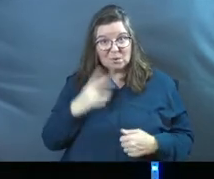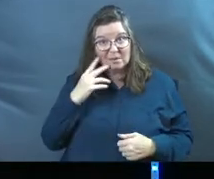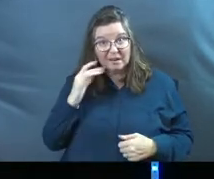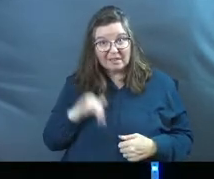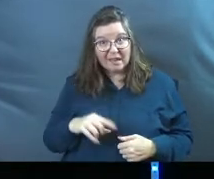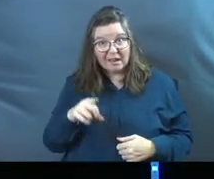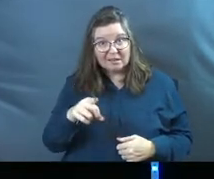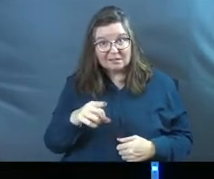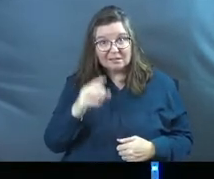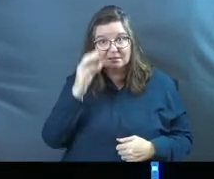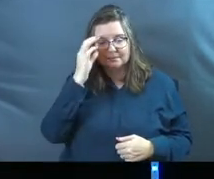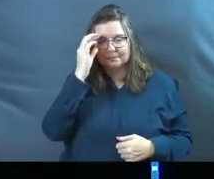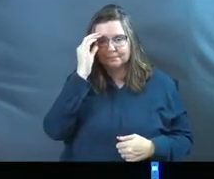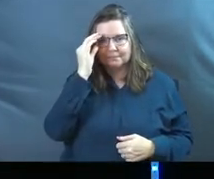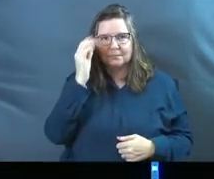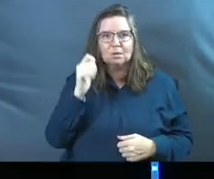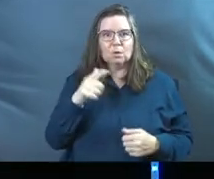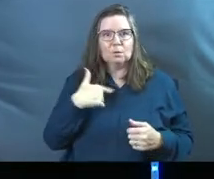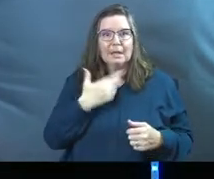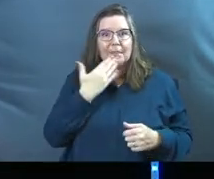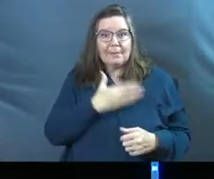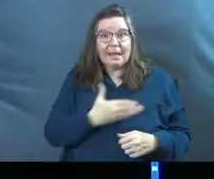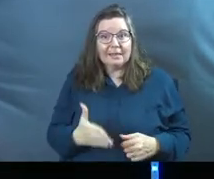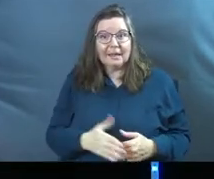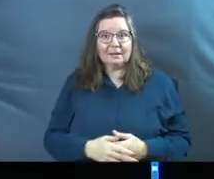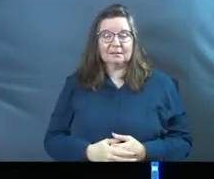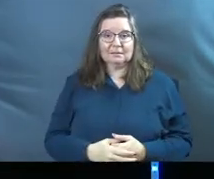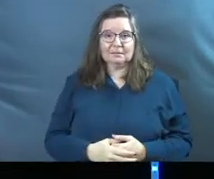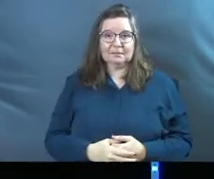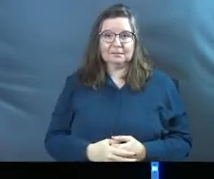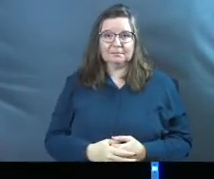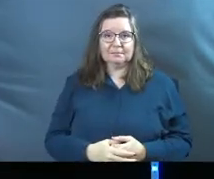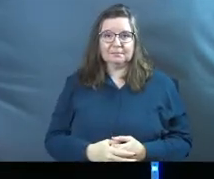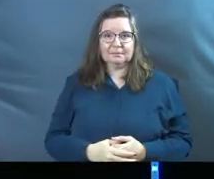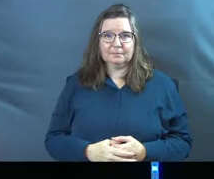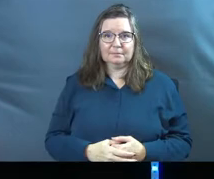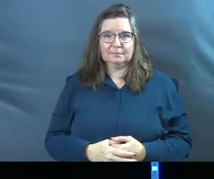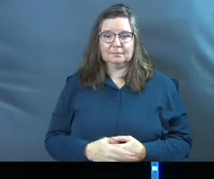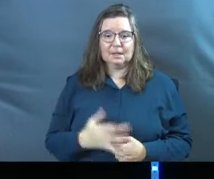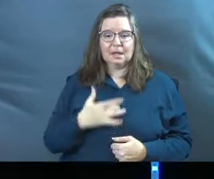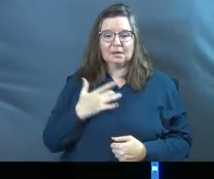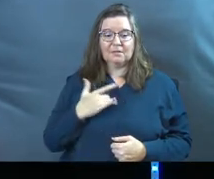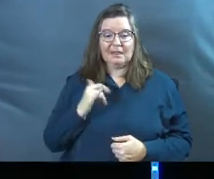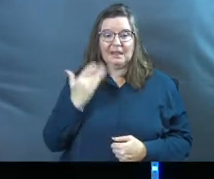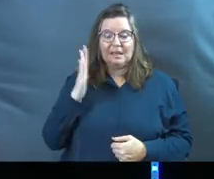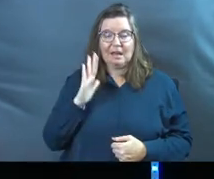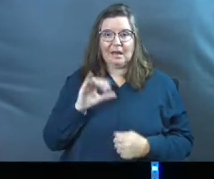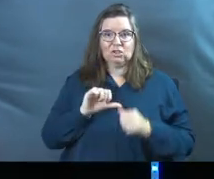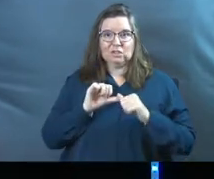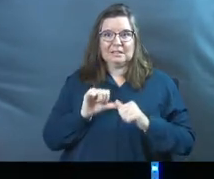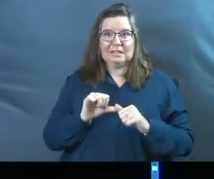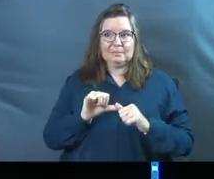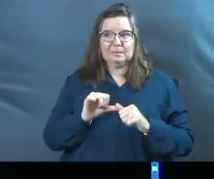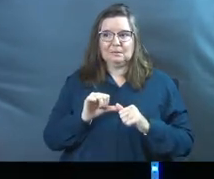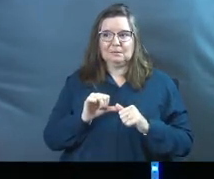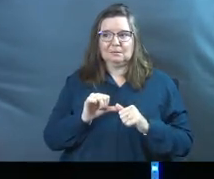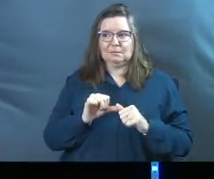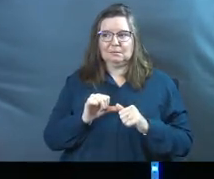that? You did the bad thing, and you feel like God just keeps...